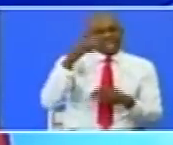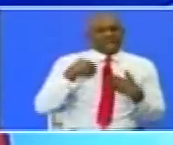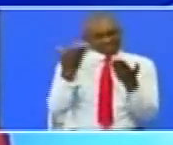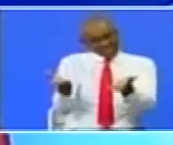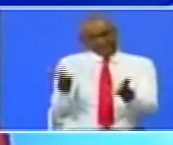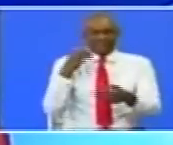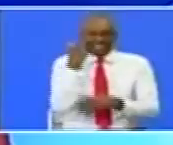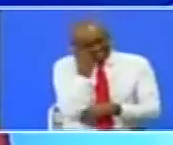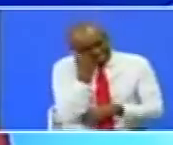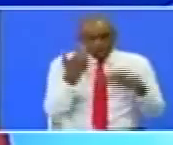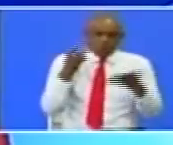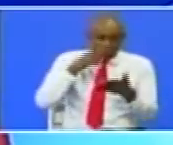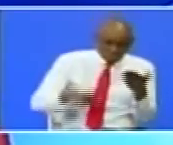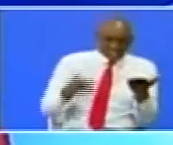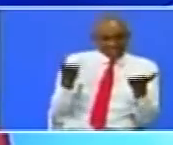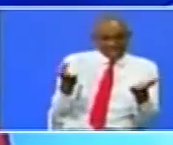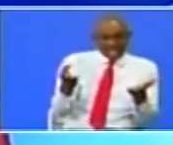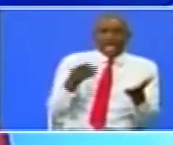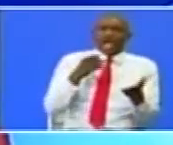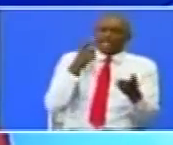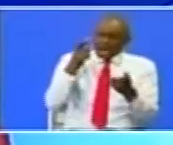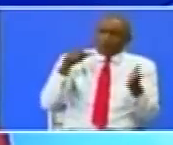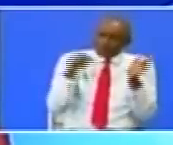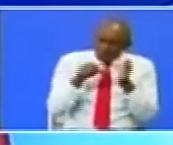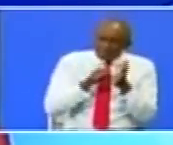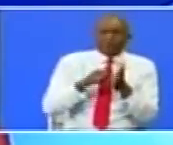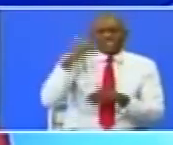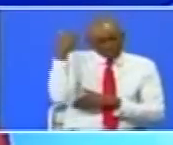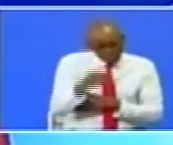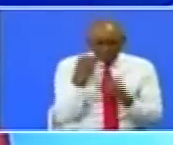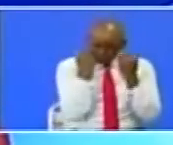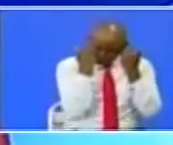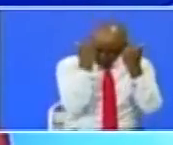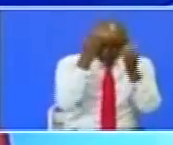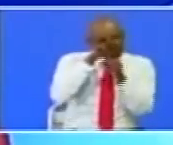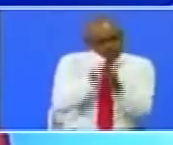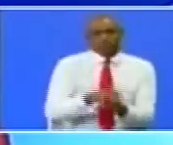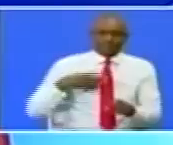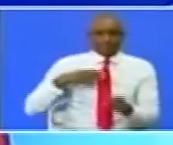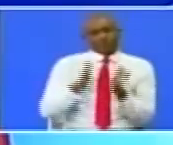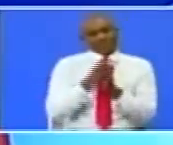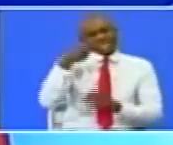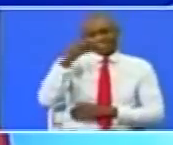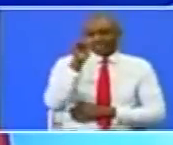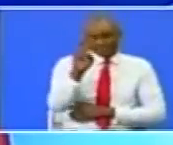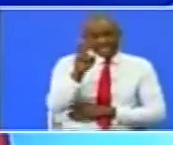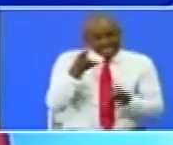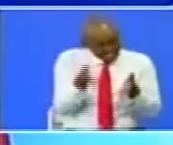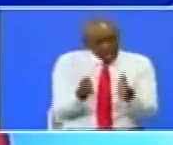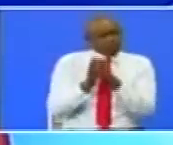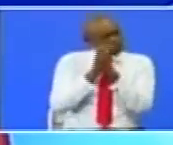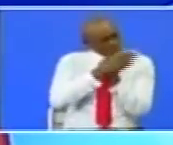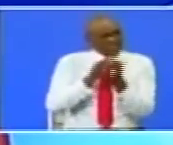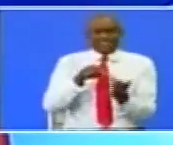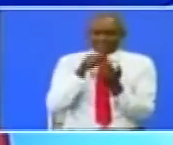why the war against stigmatization should be fought by all of us. Now to that story of the 12-year-old